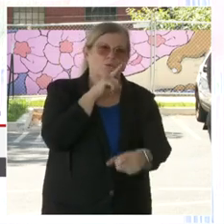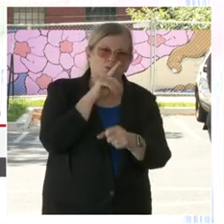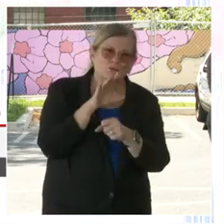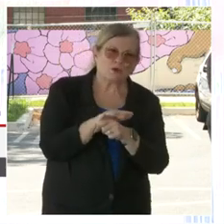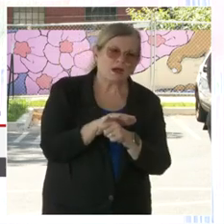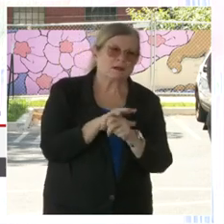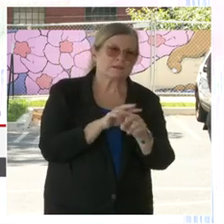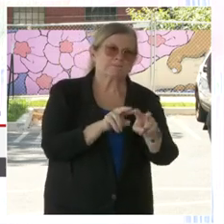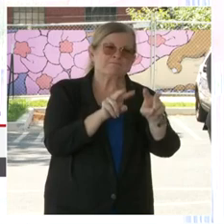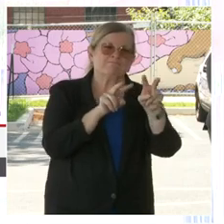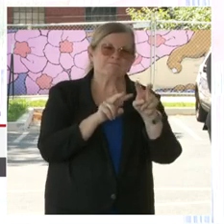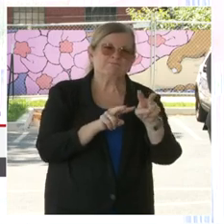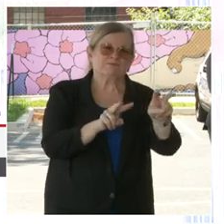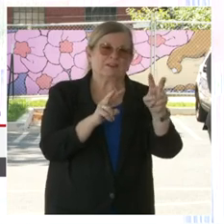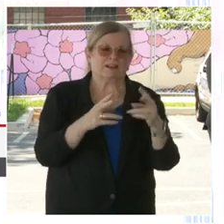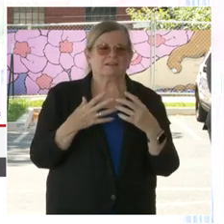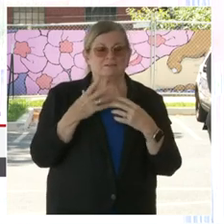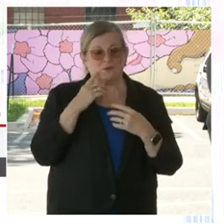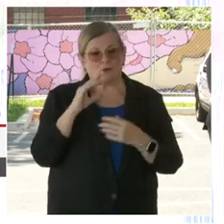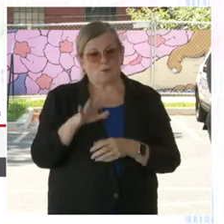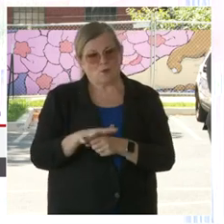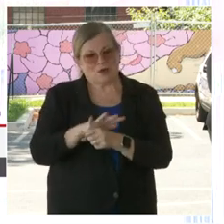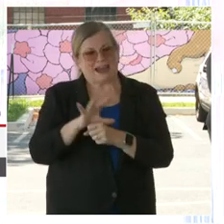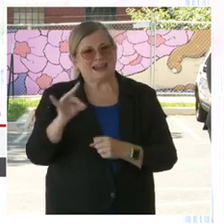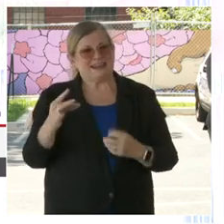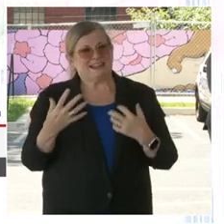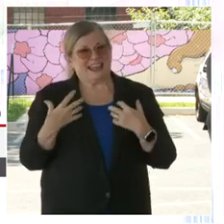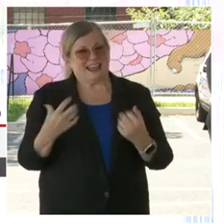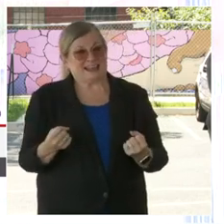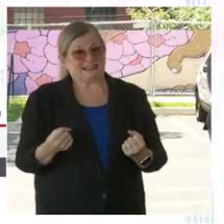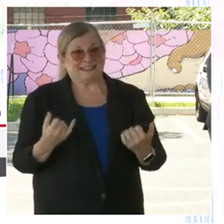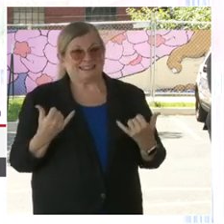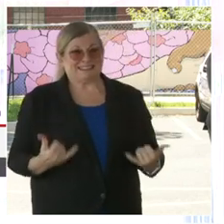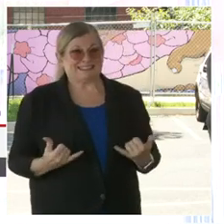8 Health, the Cedar Hill Regional